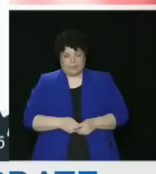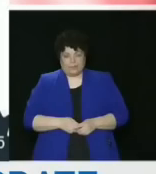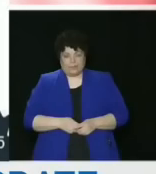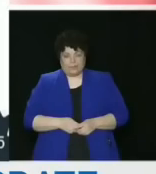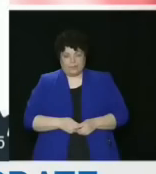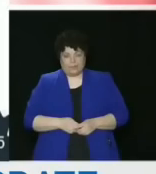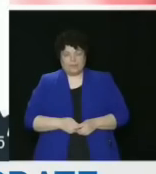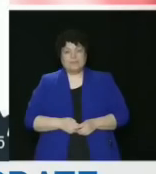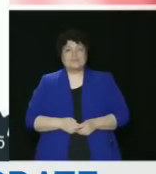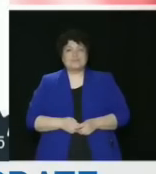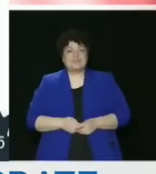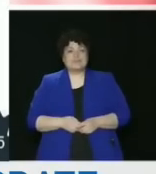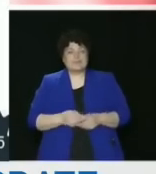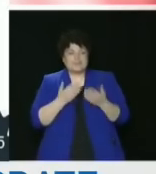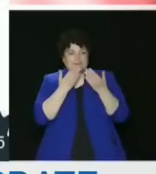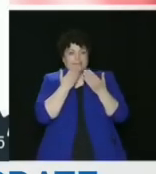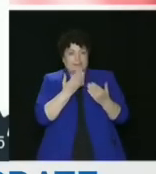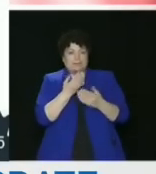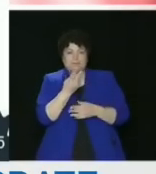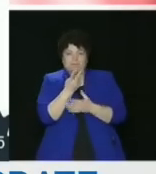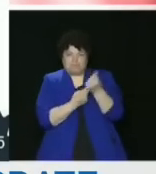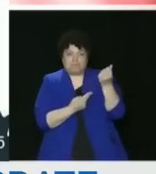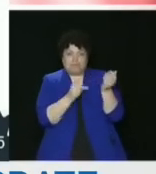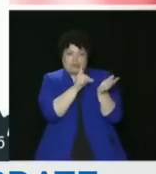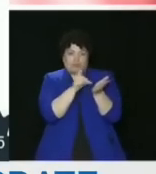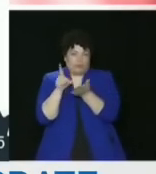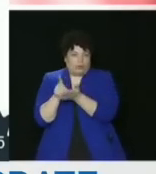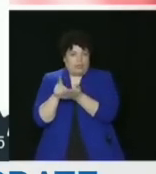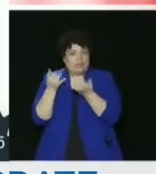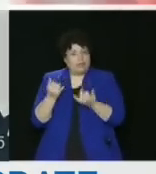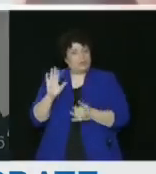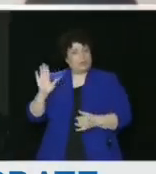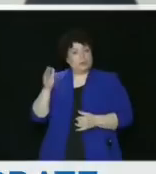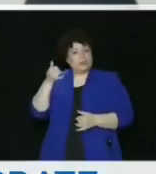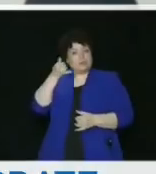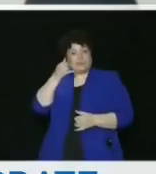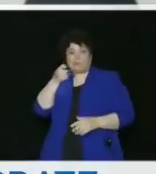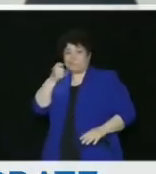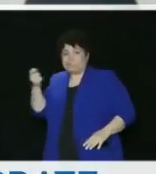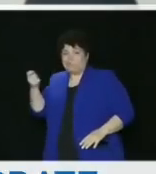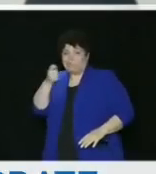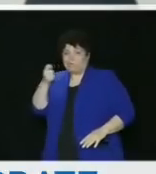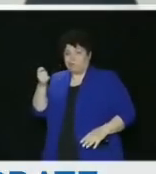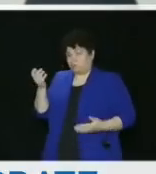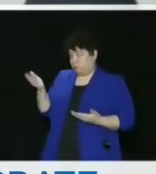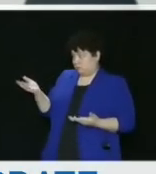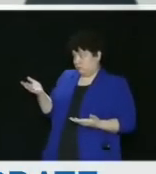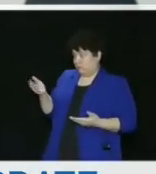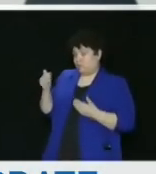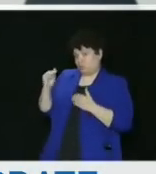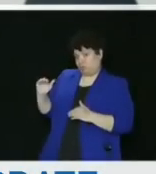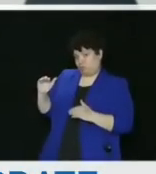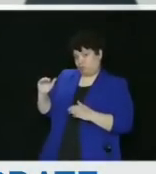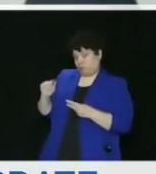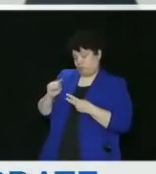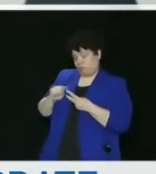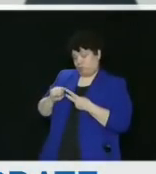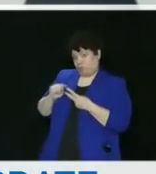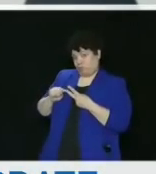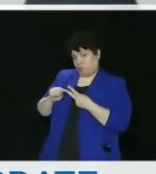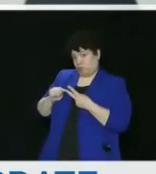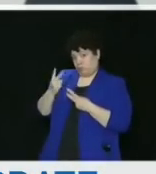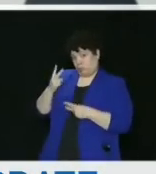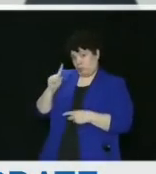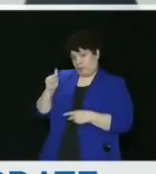Thank you, doctors. We will now open the telephone line to questions. We ask that you limit yourself to one question and only one follow-up.